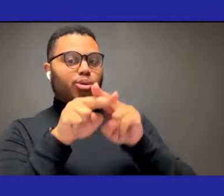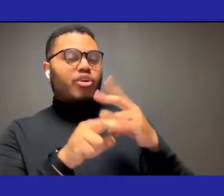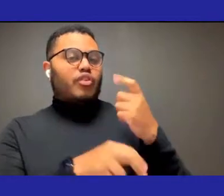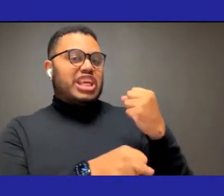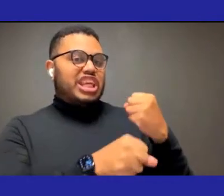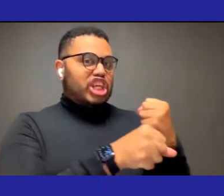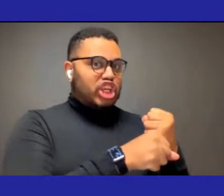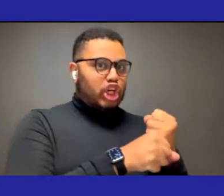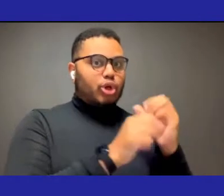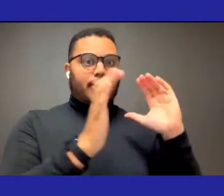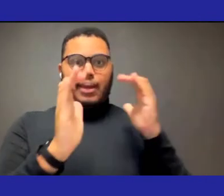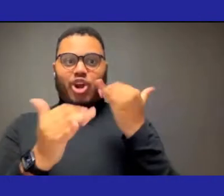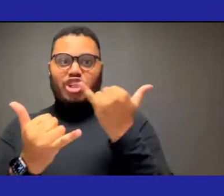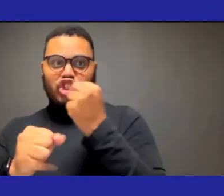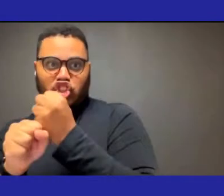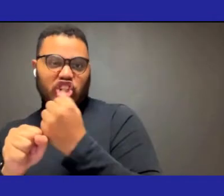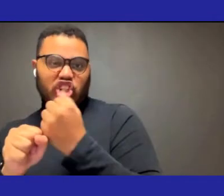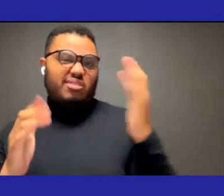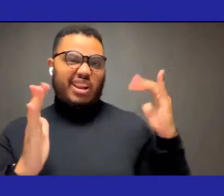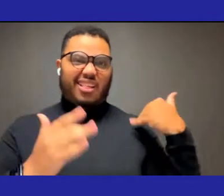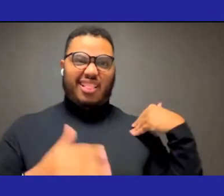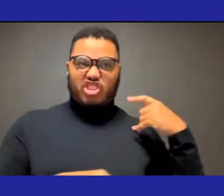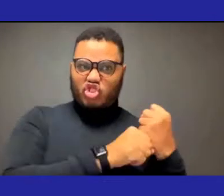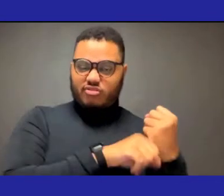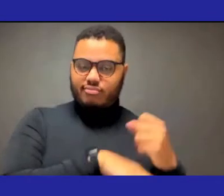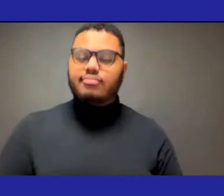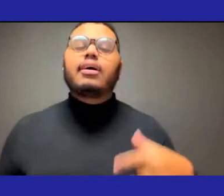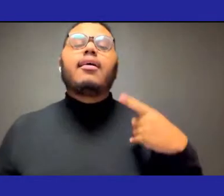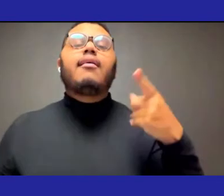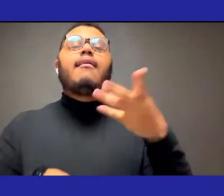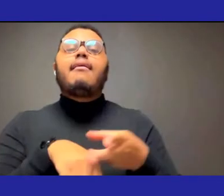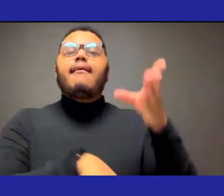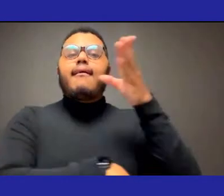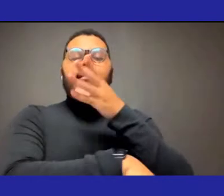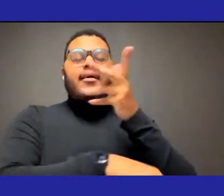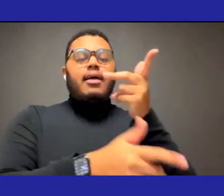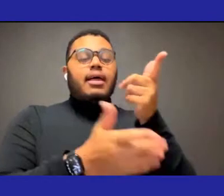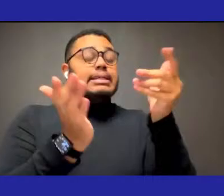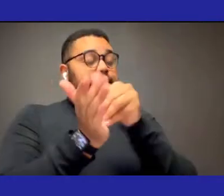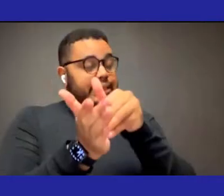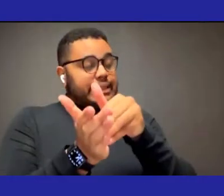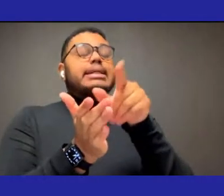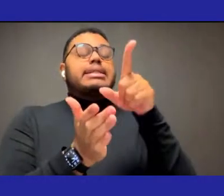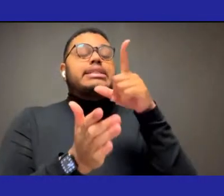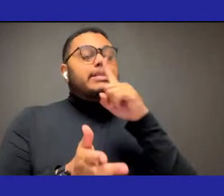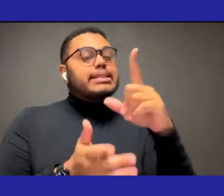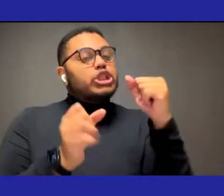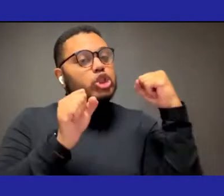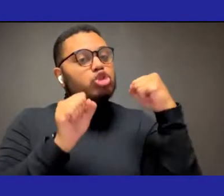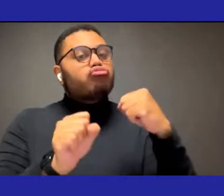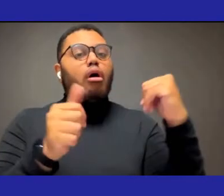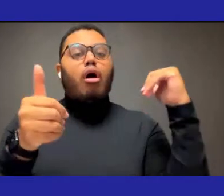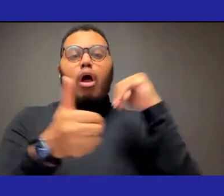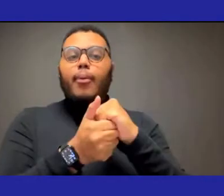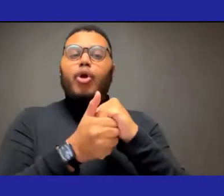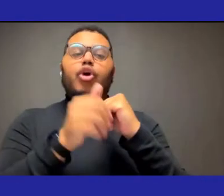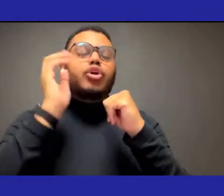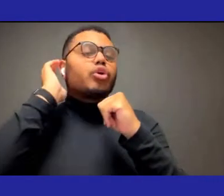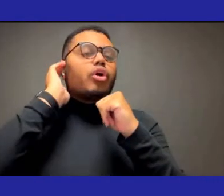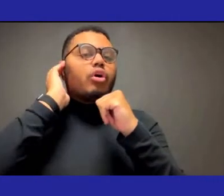please. Obviously, this does, again, not occur. It's a very strong collaboration